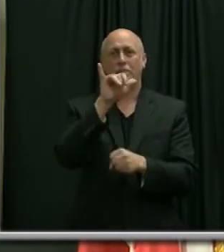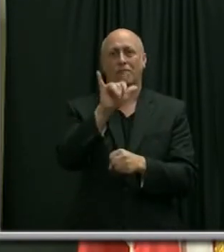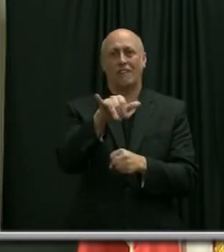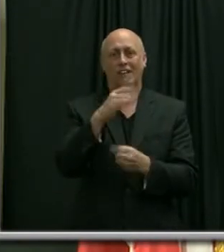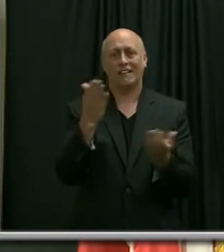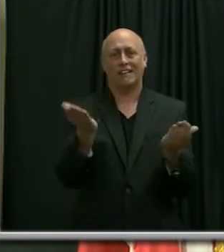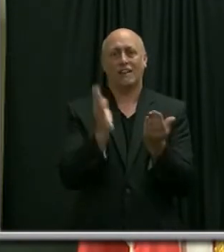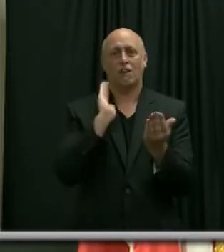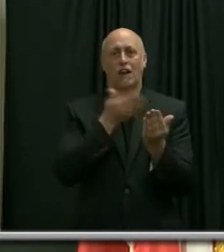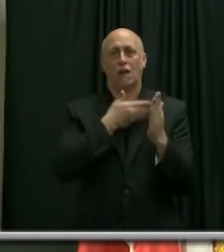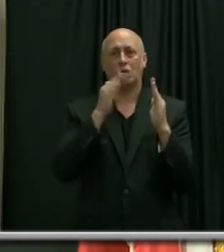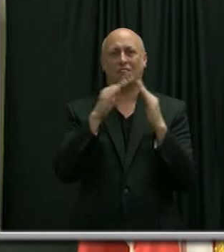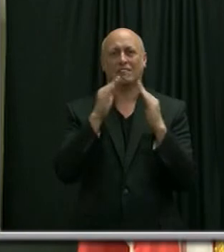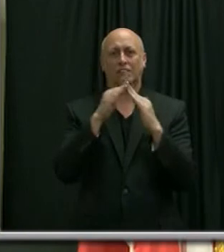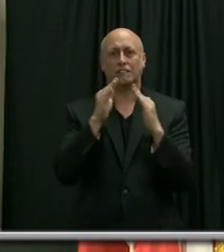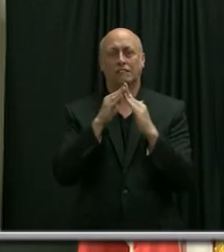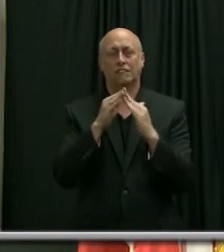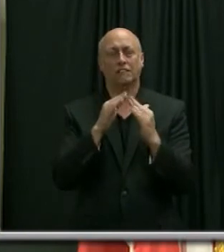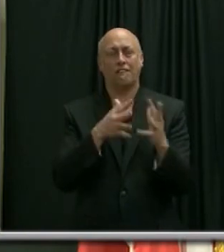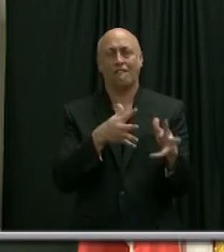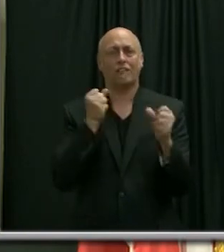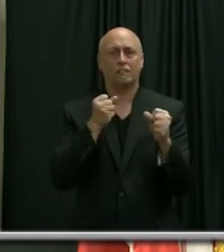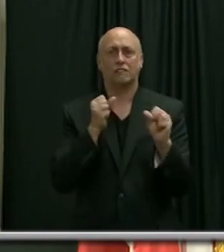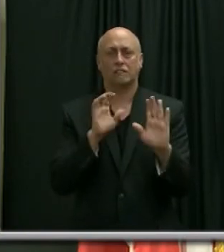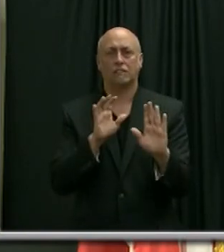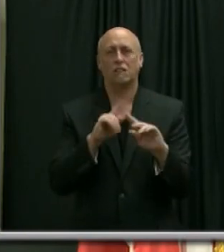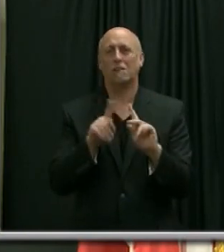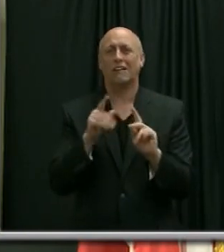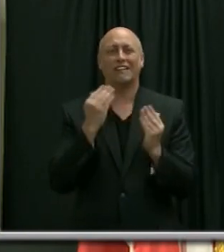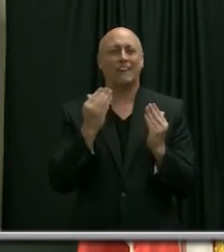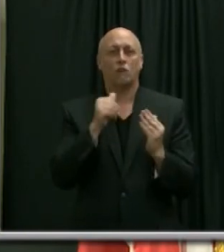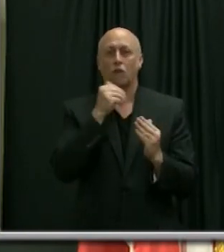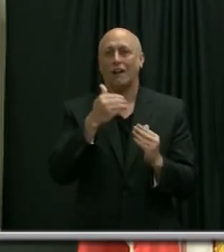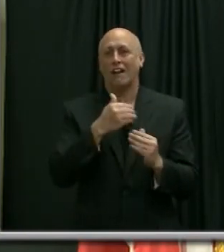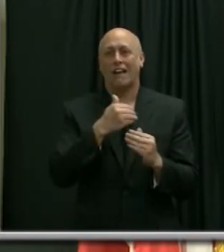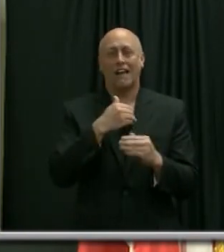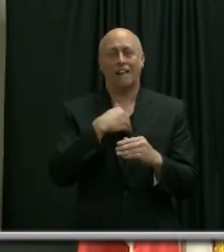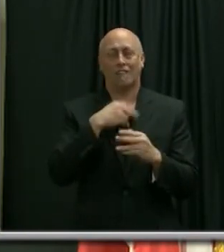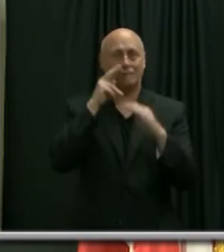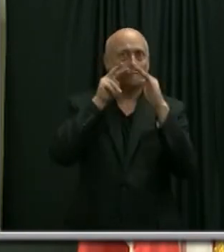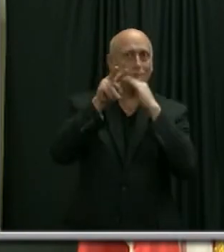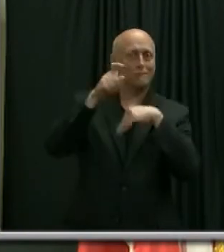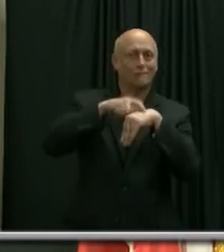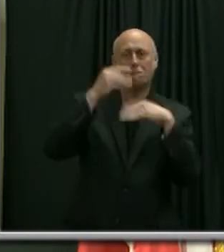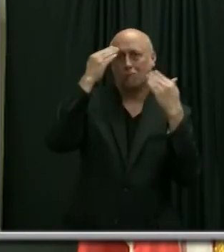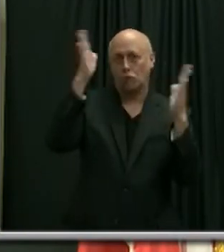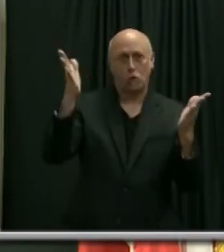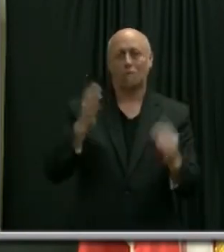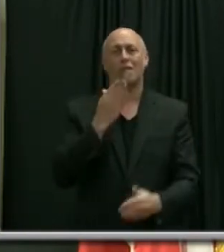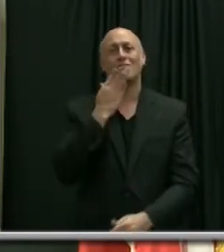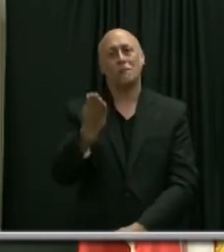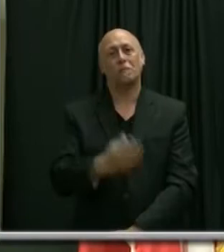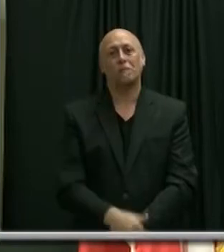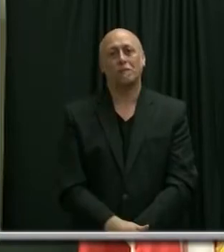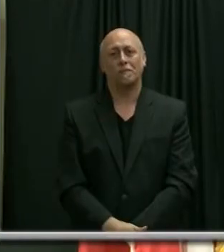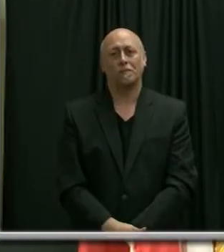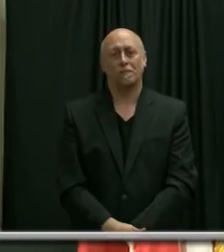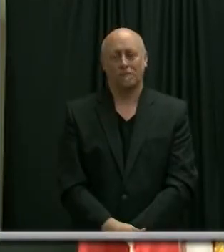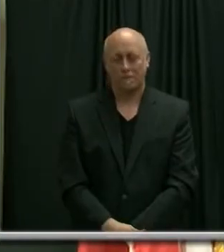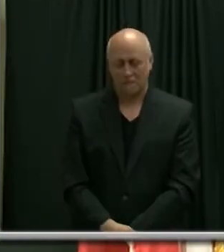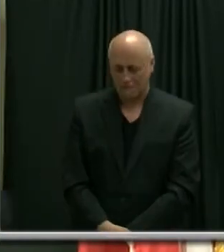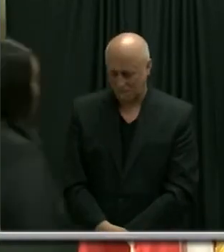our community as fast as possible. We just don't have a time frame on it yet. So thank you.